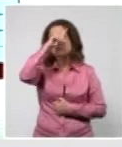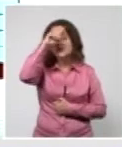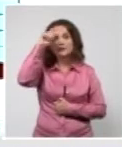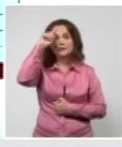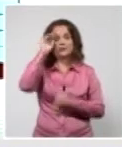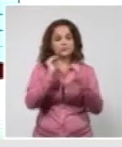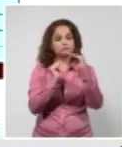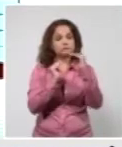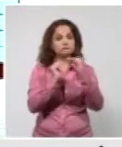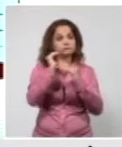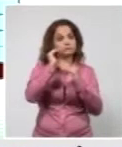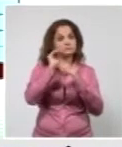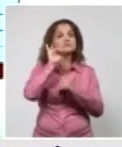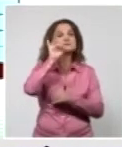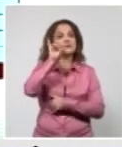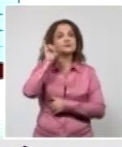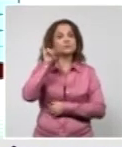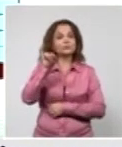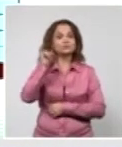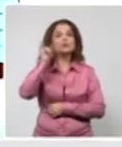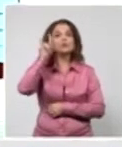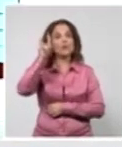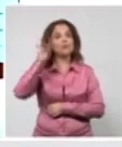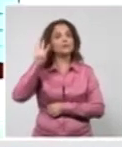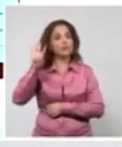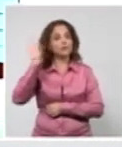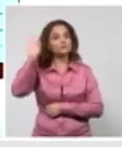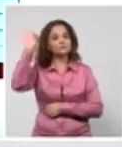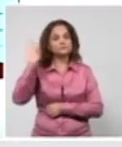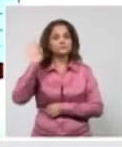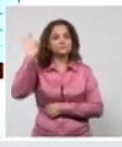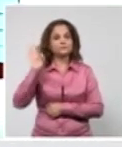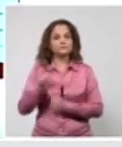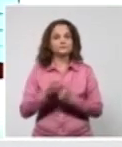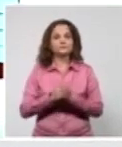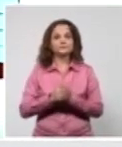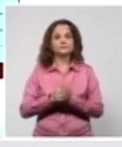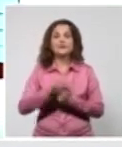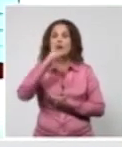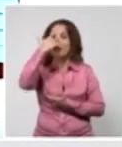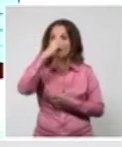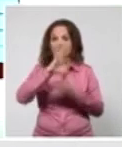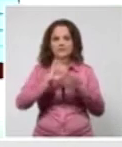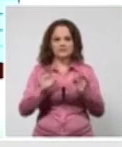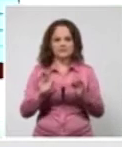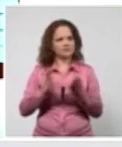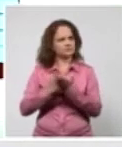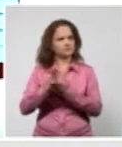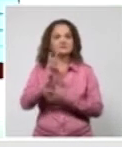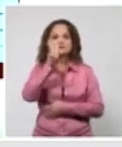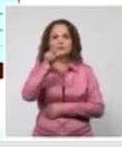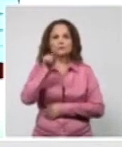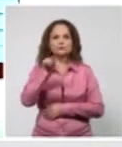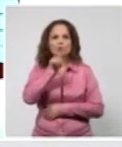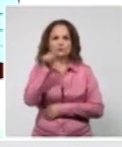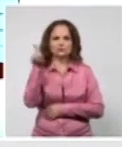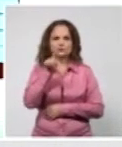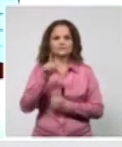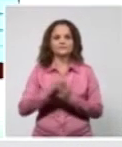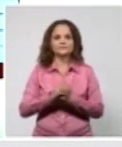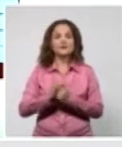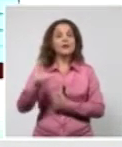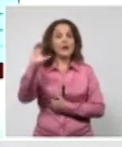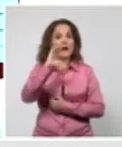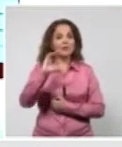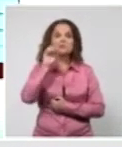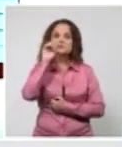rates. Mayabeque with a similar rate as the day before with 2.86. I highlight